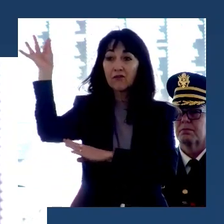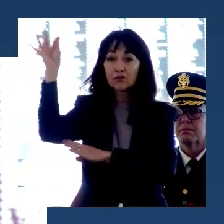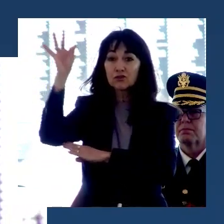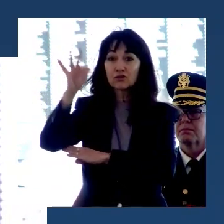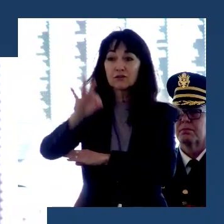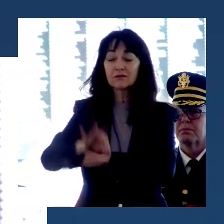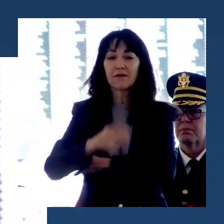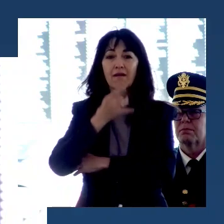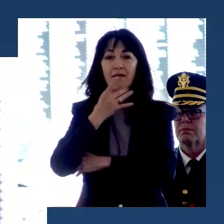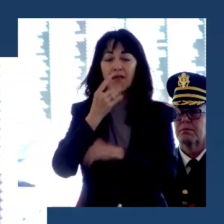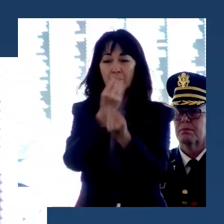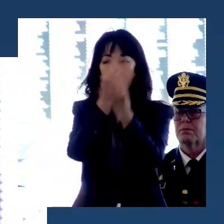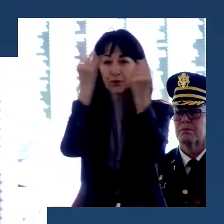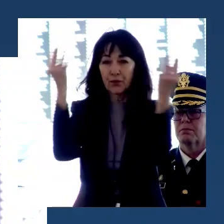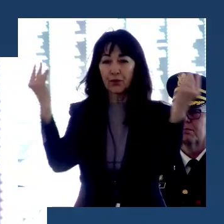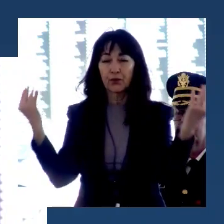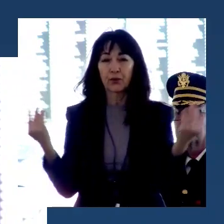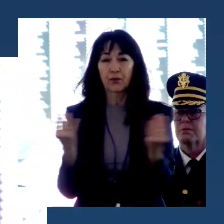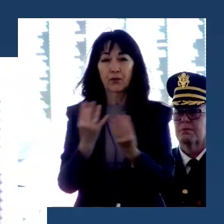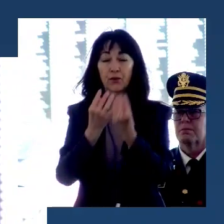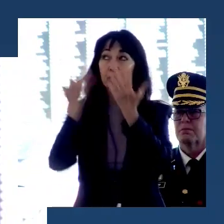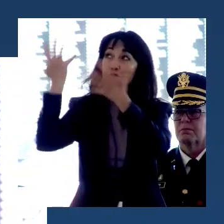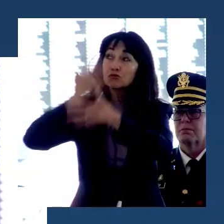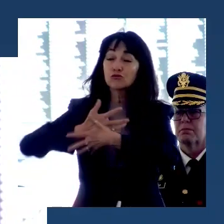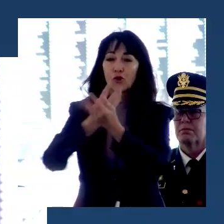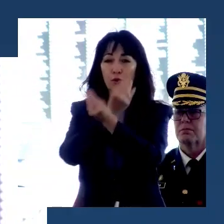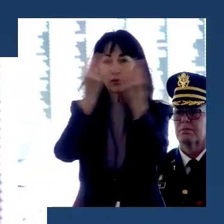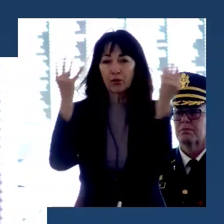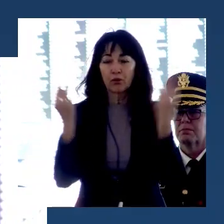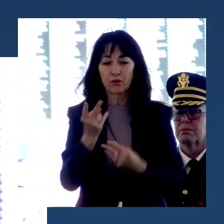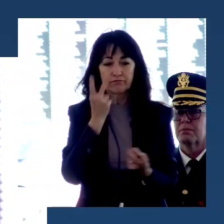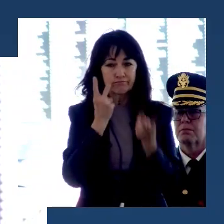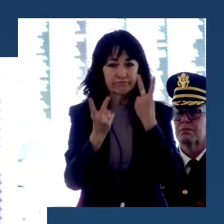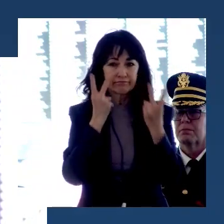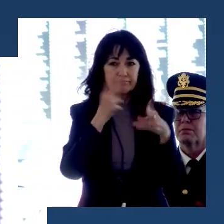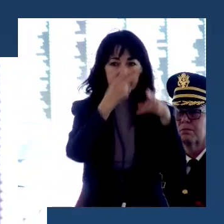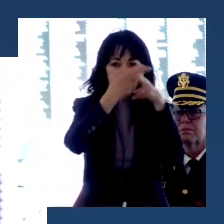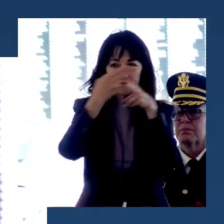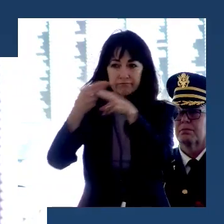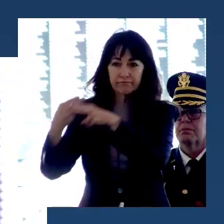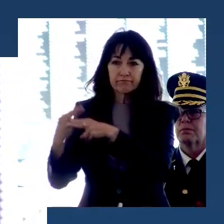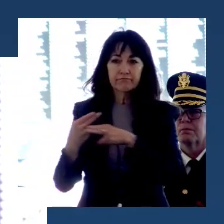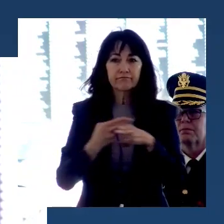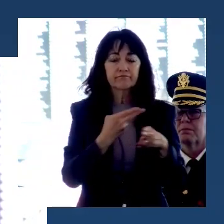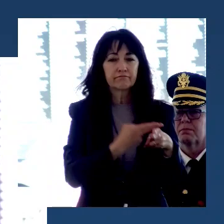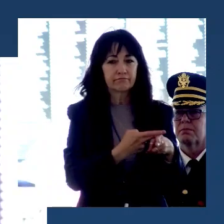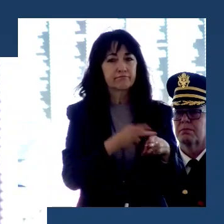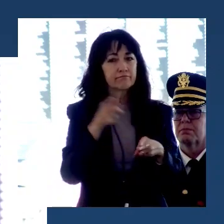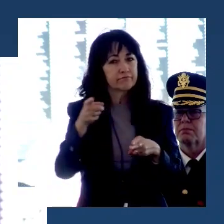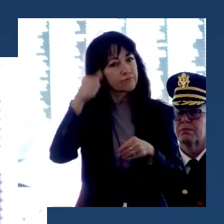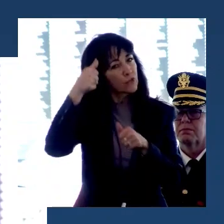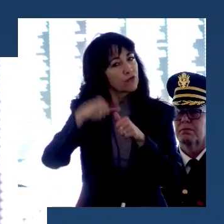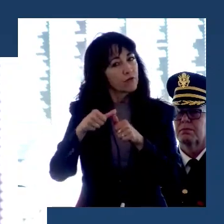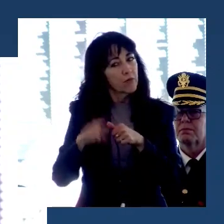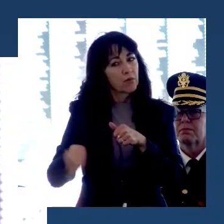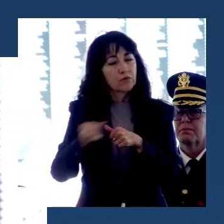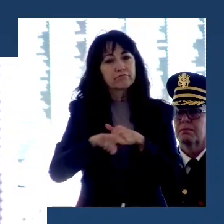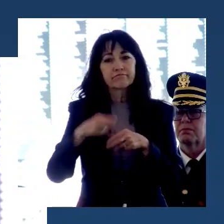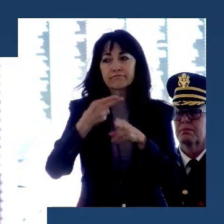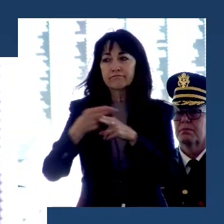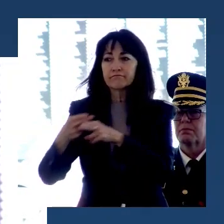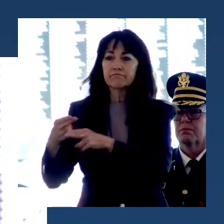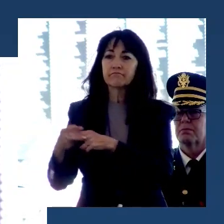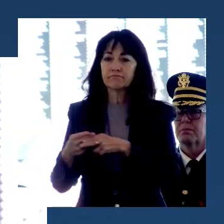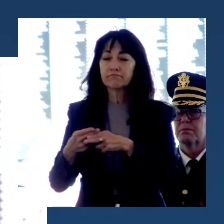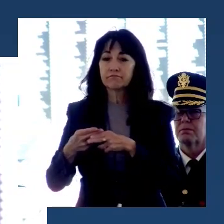lit up against the dark sky and read the names and remember those names. Not only do we remember